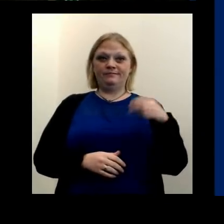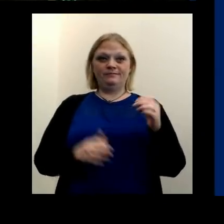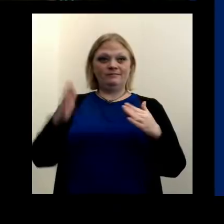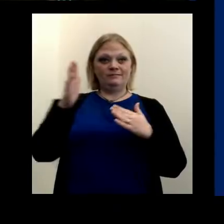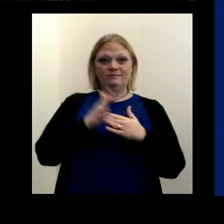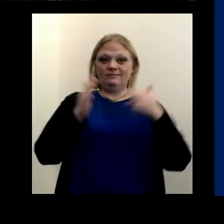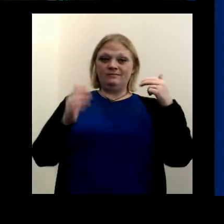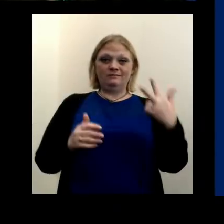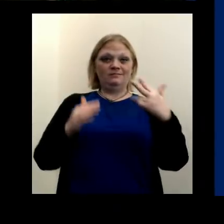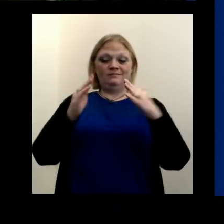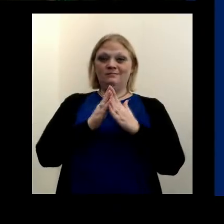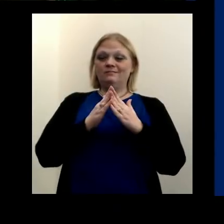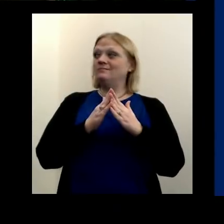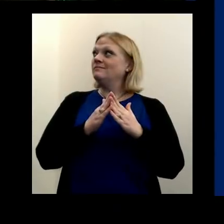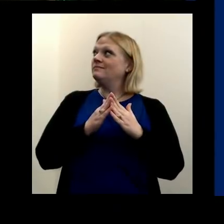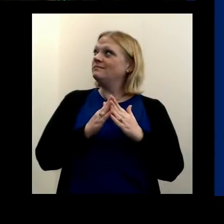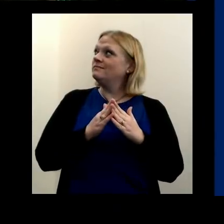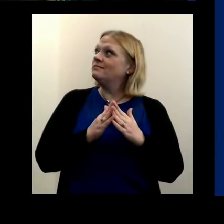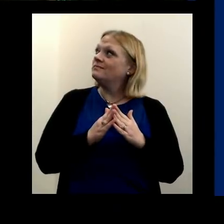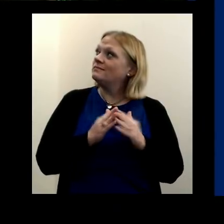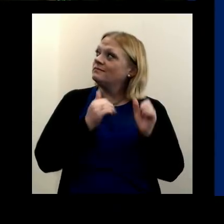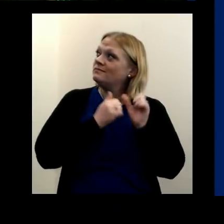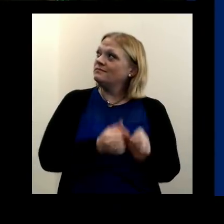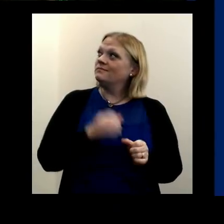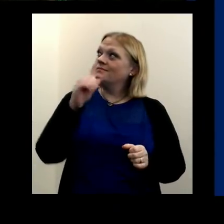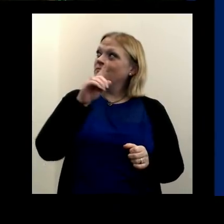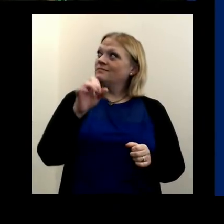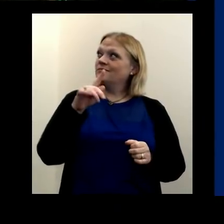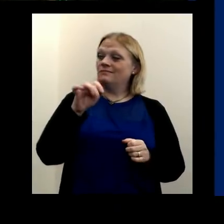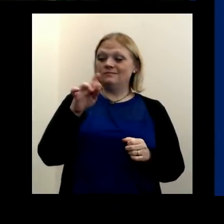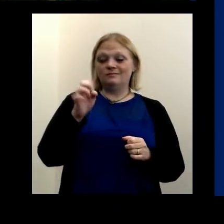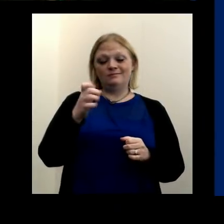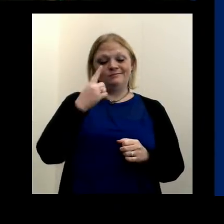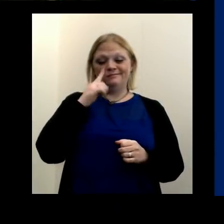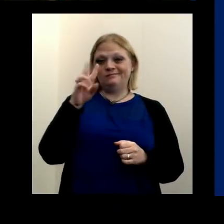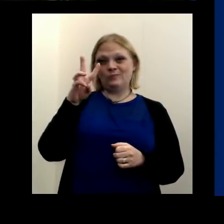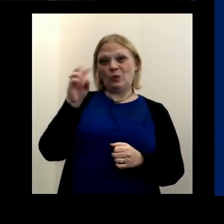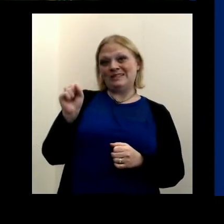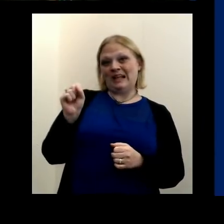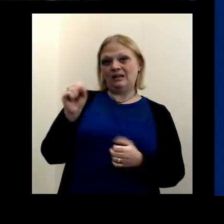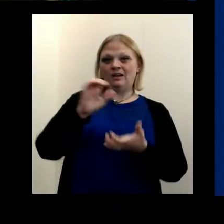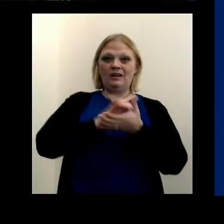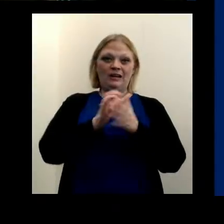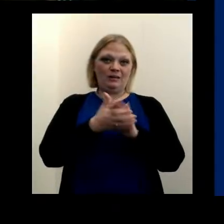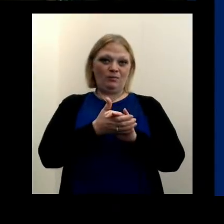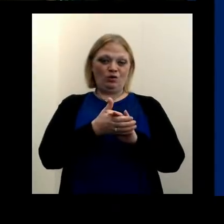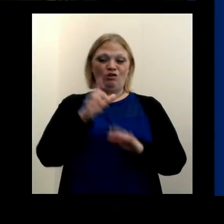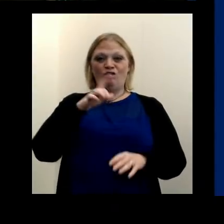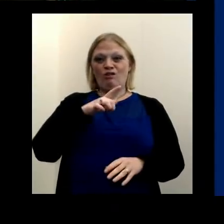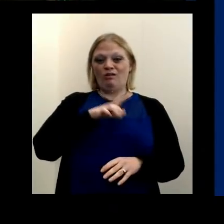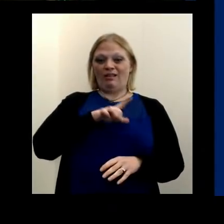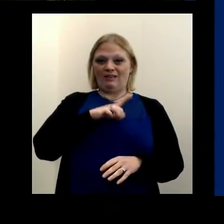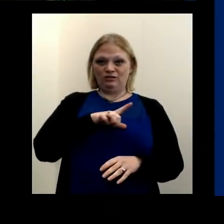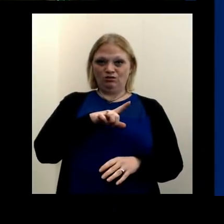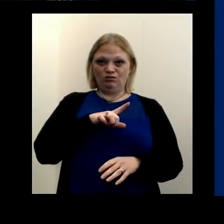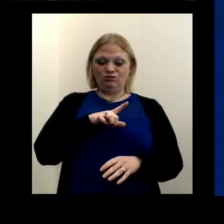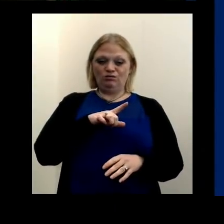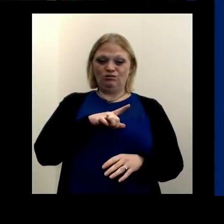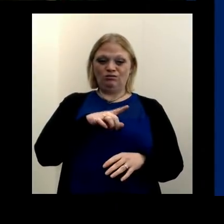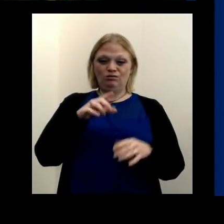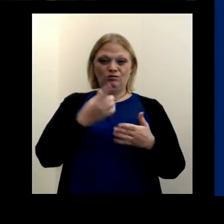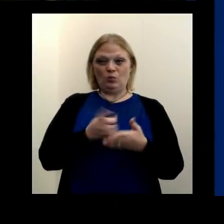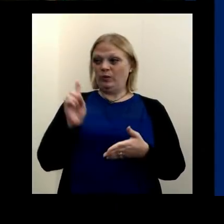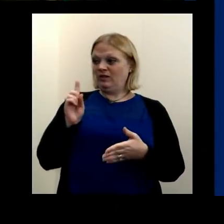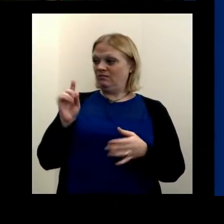three towns by zip code for new cases are West Seneca, Hamburg, and Lancaster. They were the week before. They